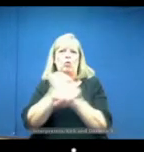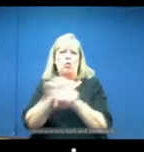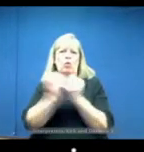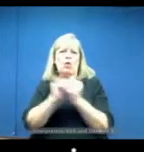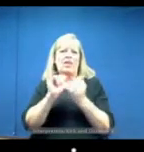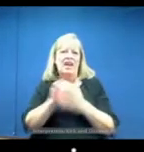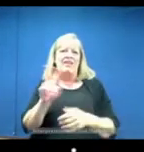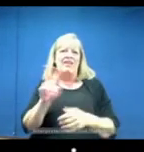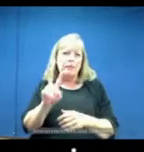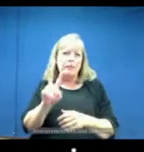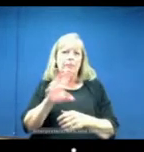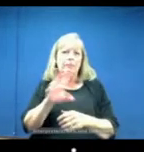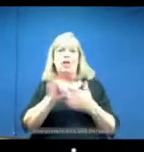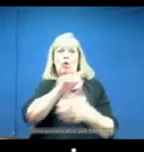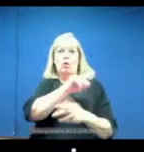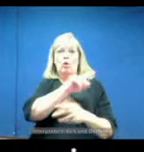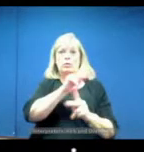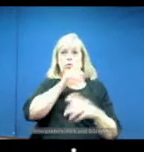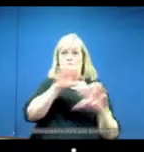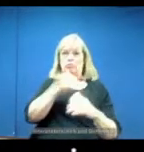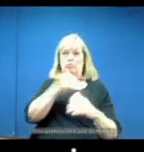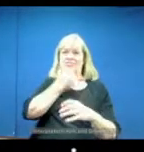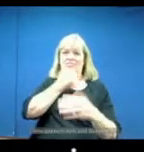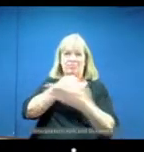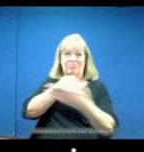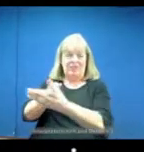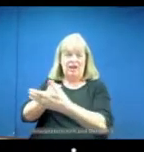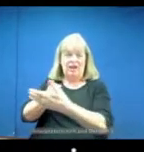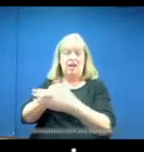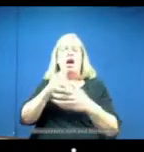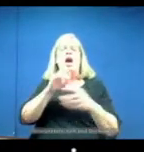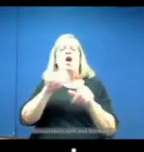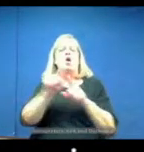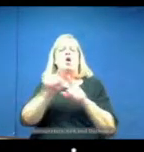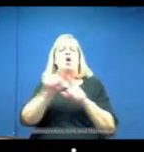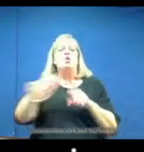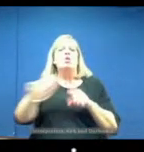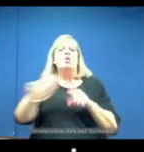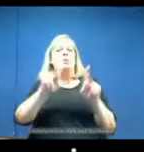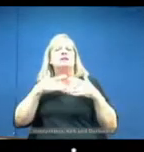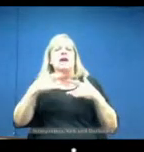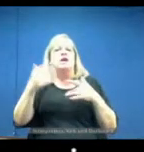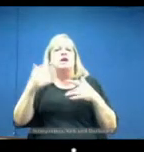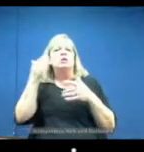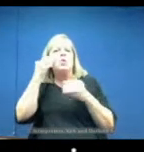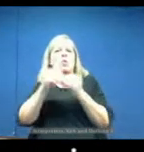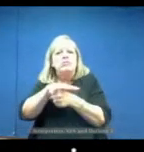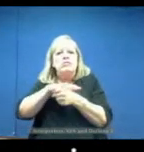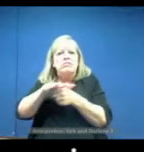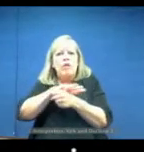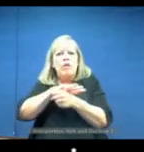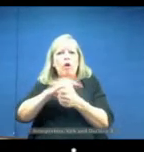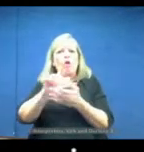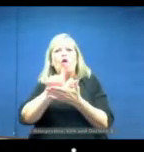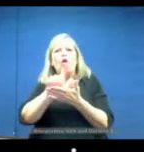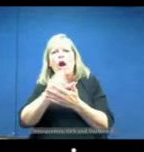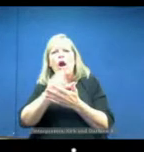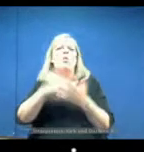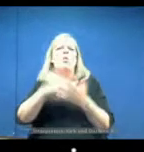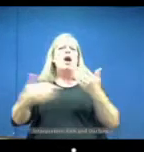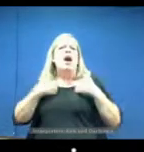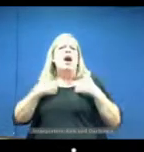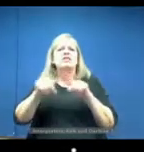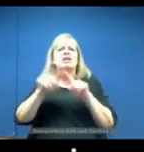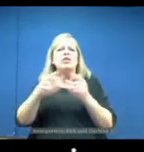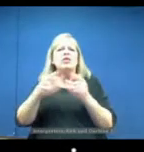perpetrators, as well as with the local laws and the available resources. The attorneys who practice in